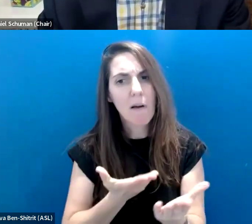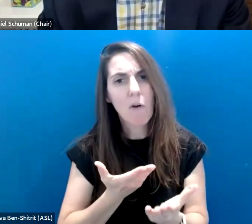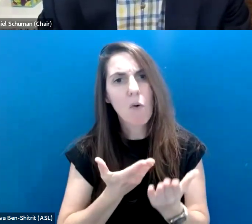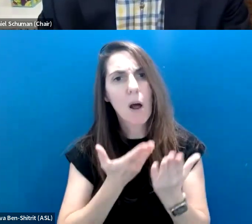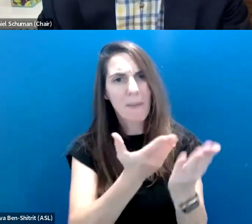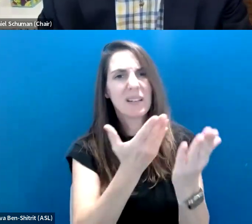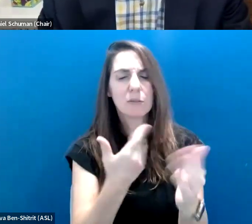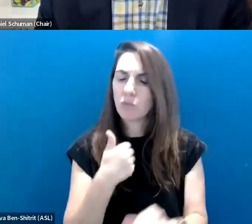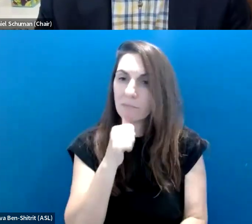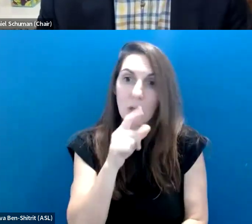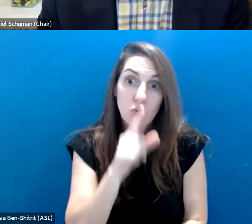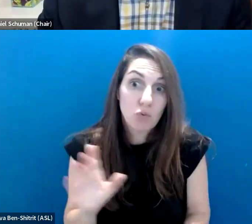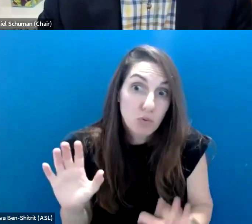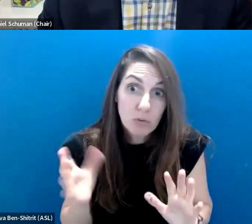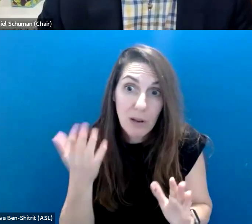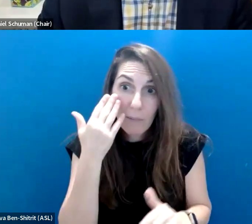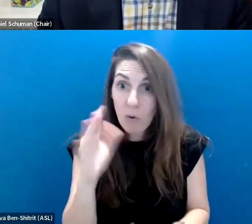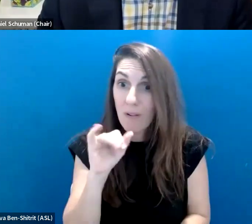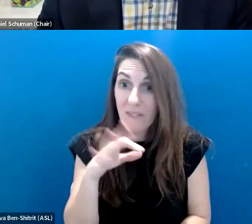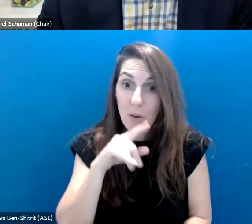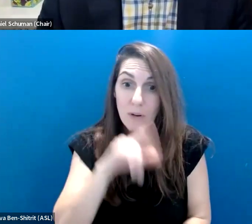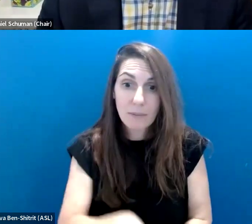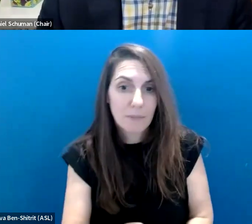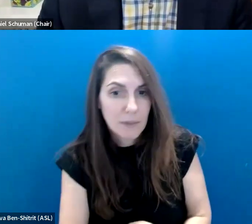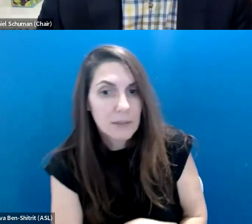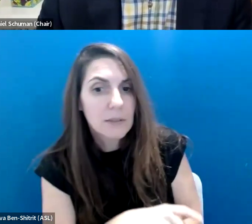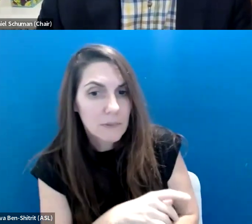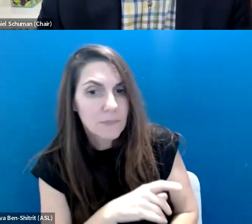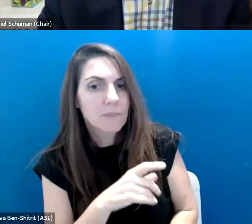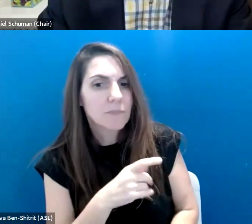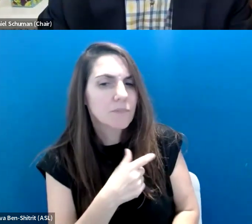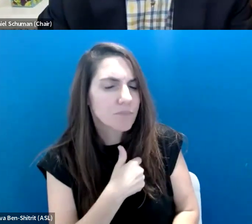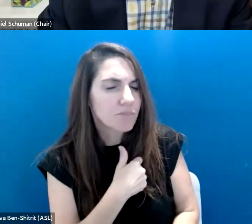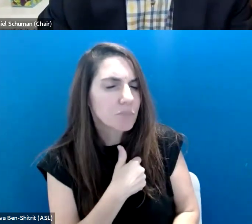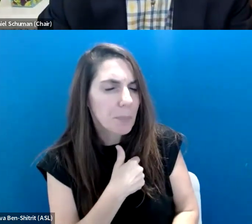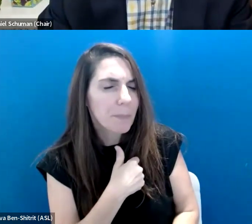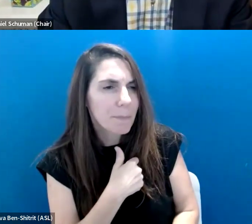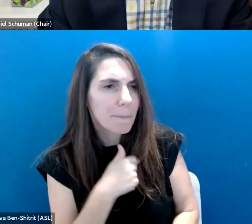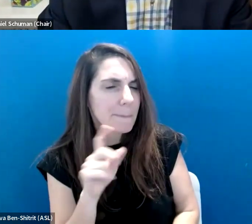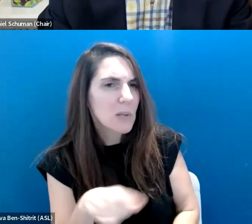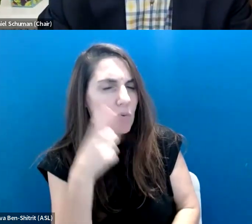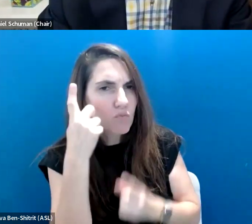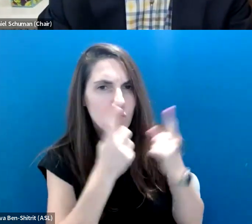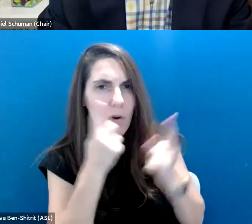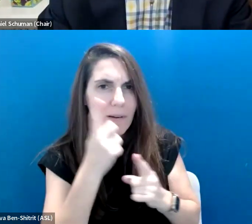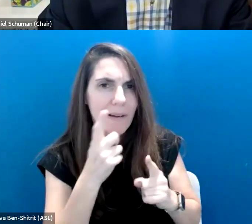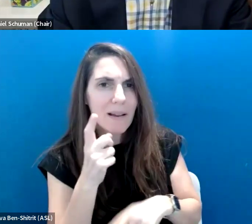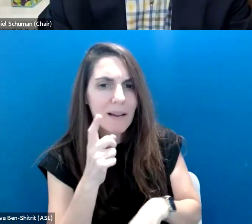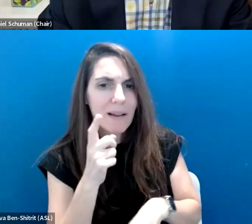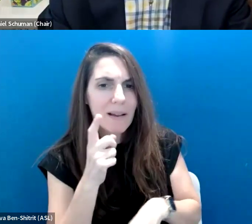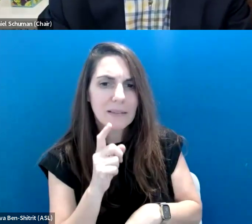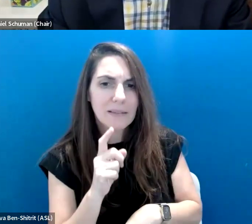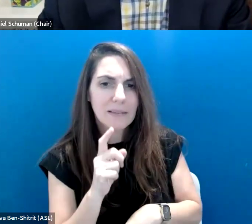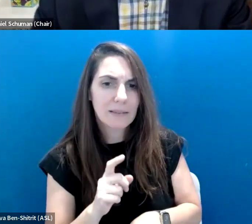I'm not sure. I don't know if that really. I acknowledge your point. I'm just wondering if the time, I thought,